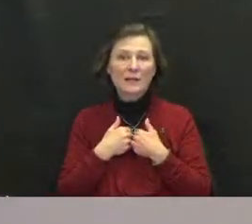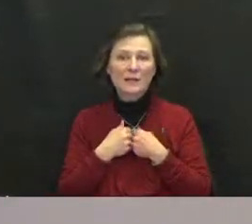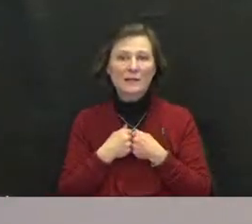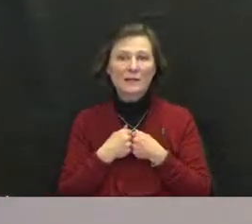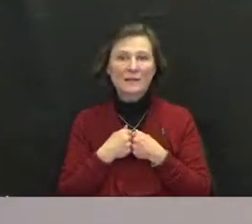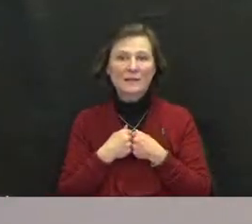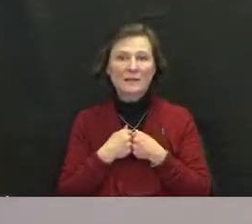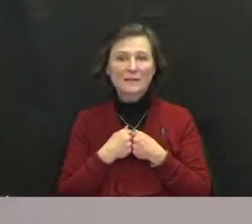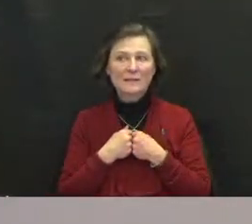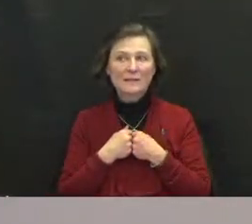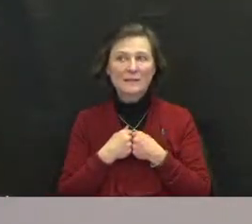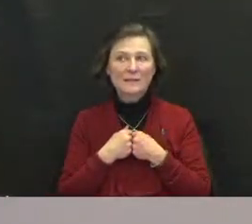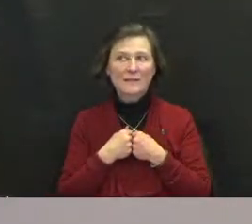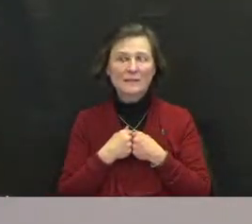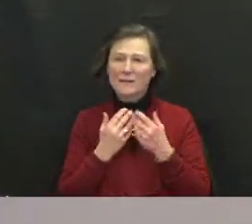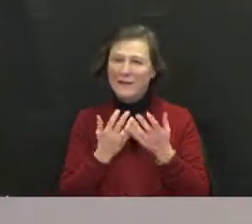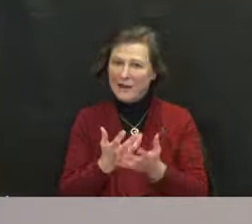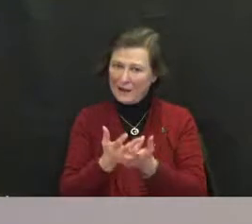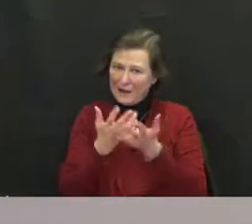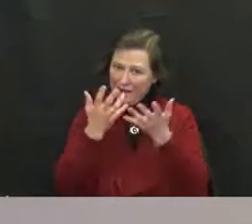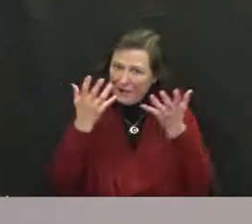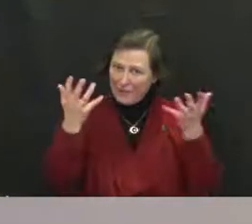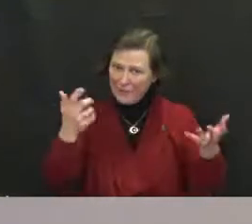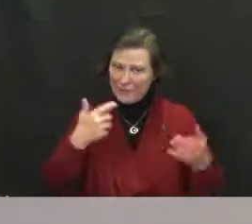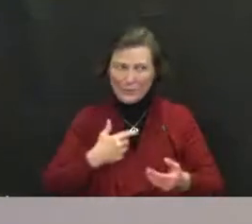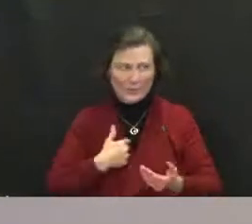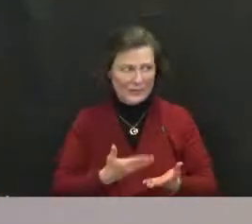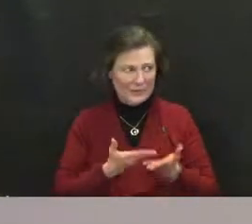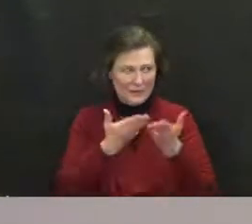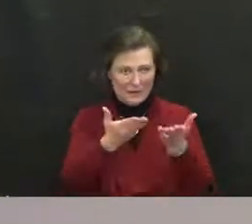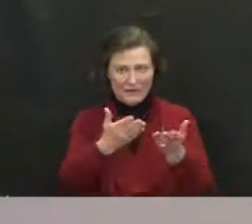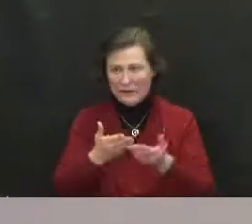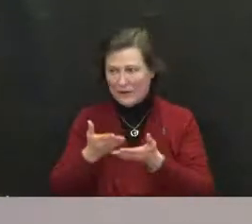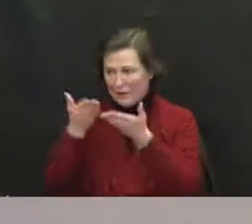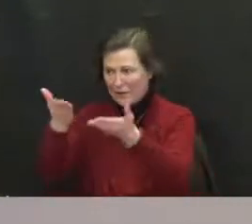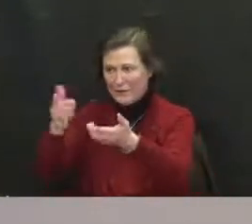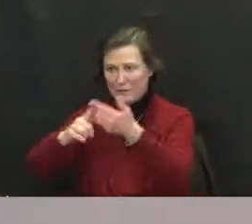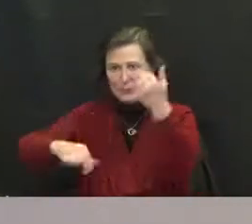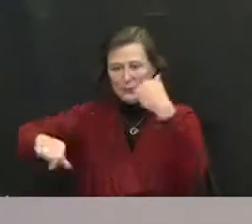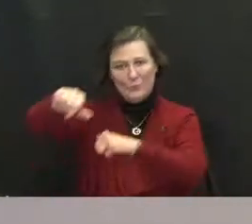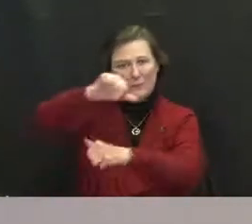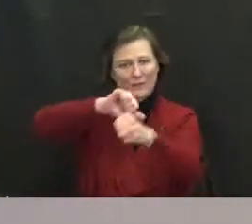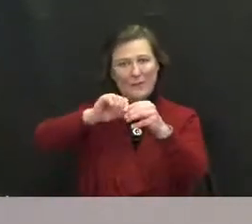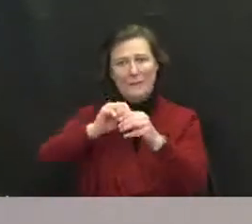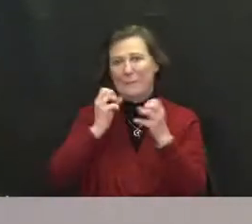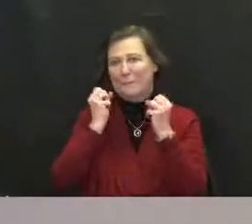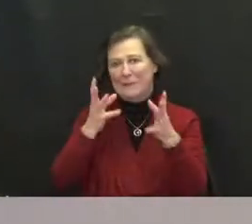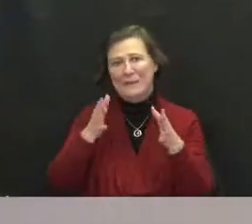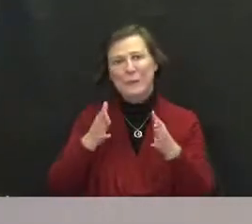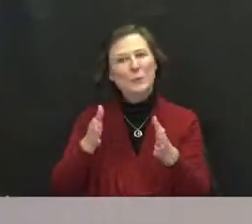How much we offer to one another in so many ways.